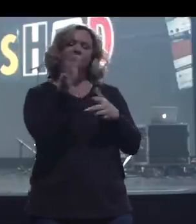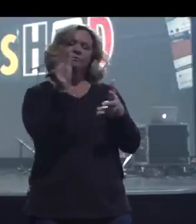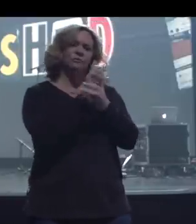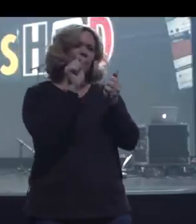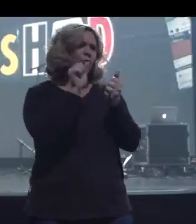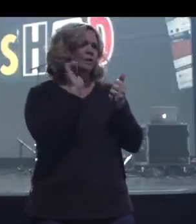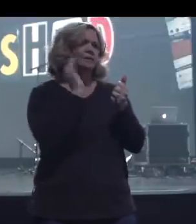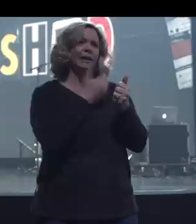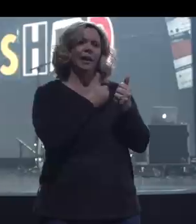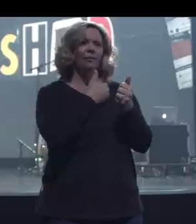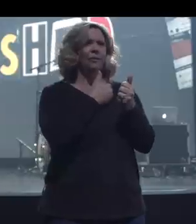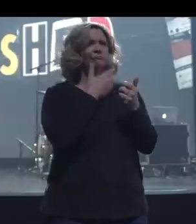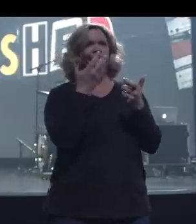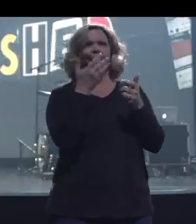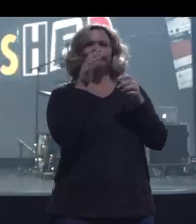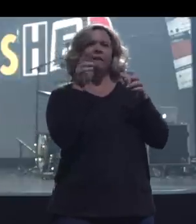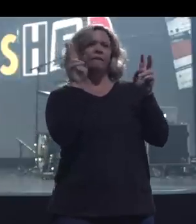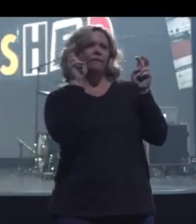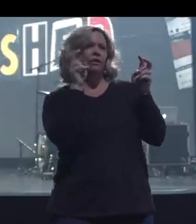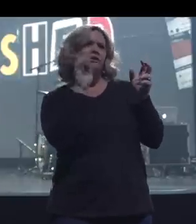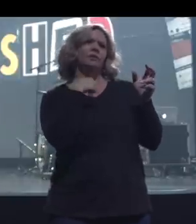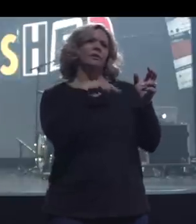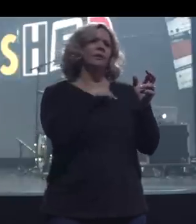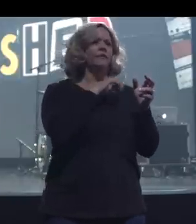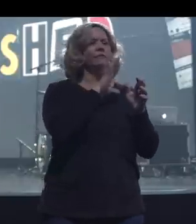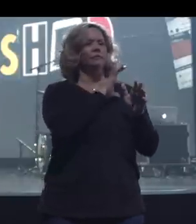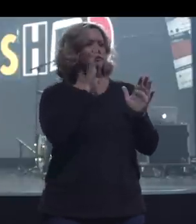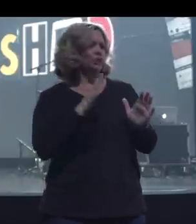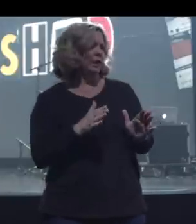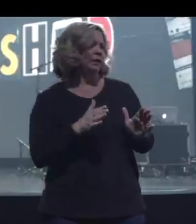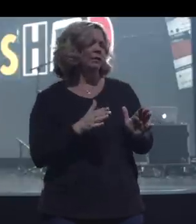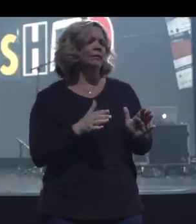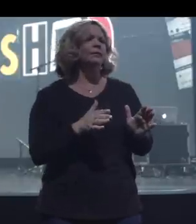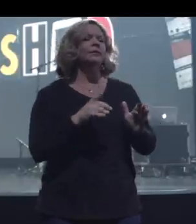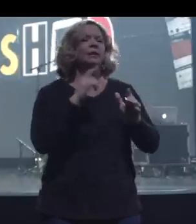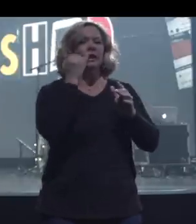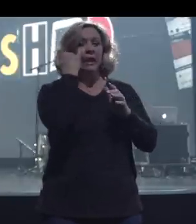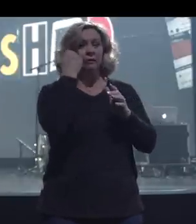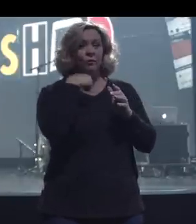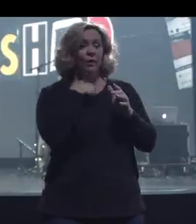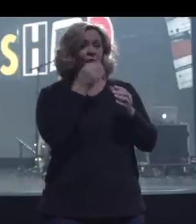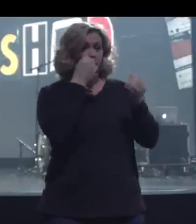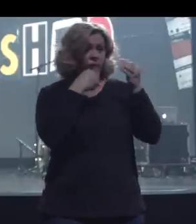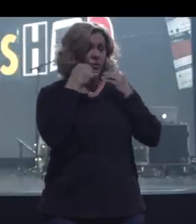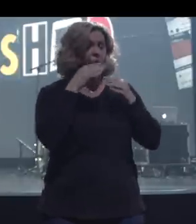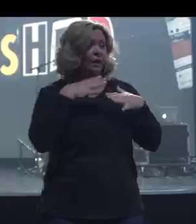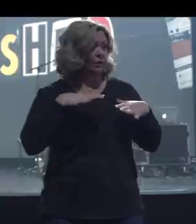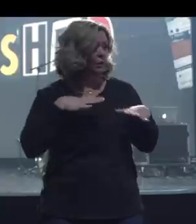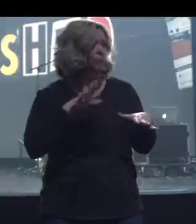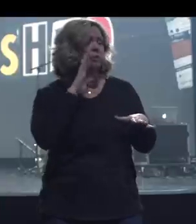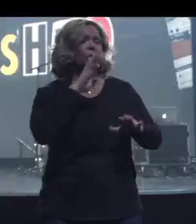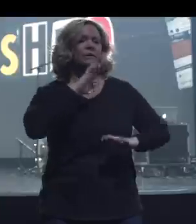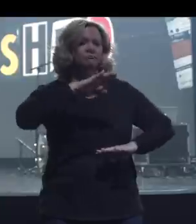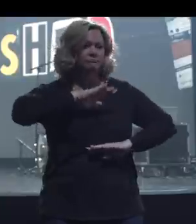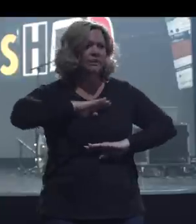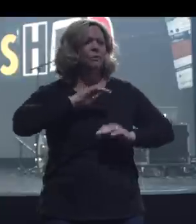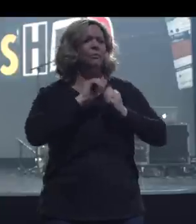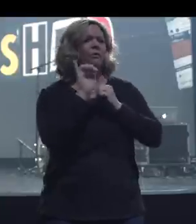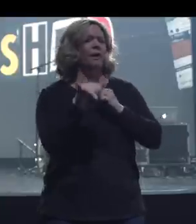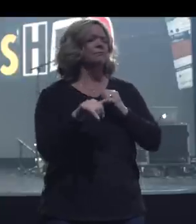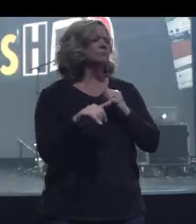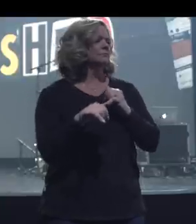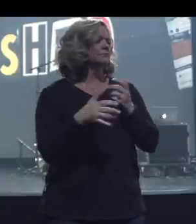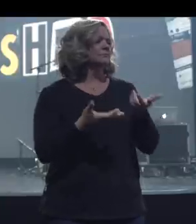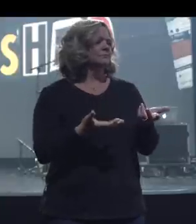He destroys it. He says next, but if we have food and clothing, we'll be content with that. Now